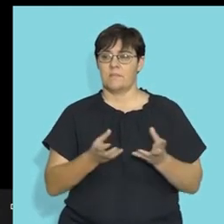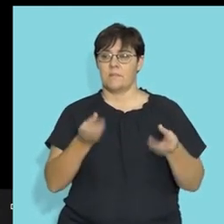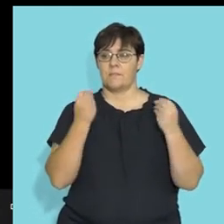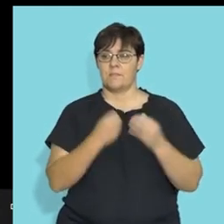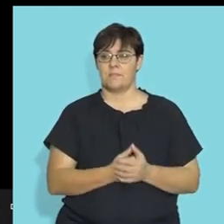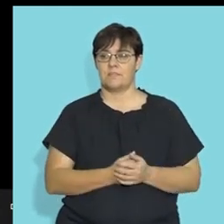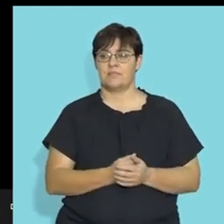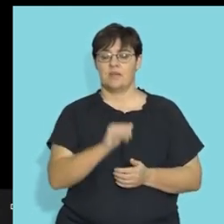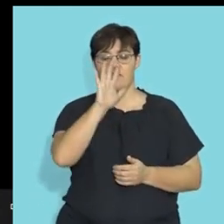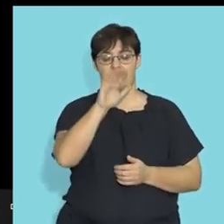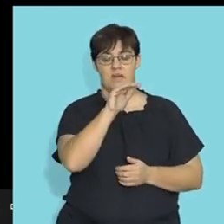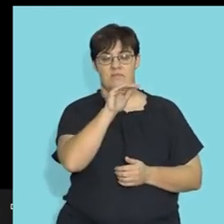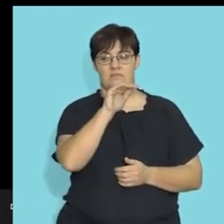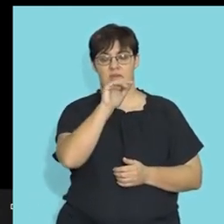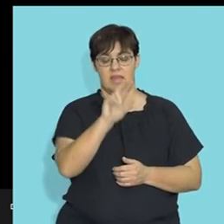So I've got